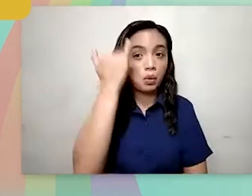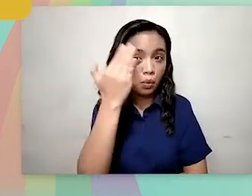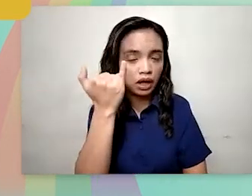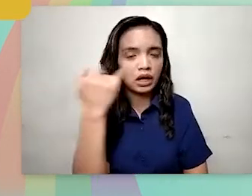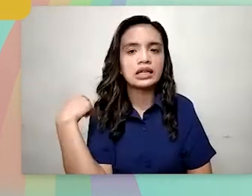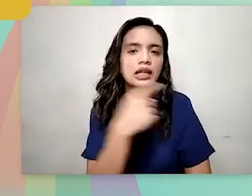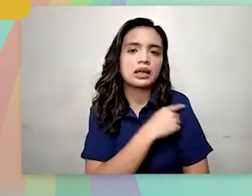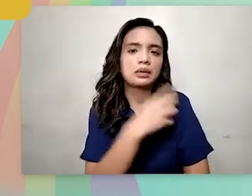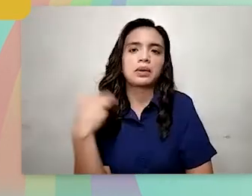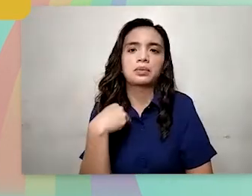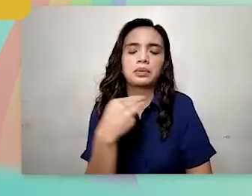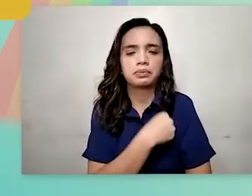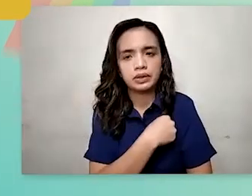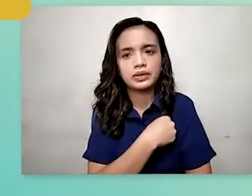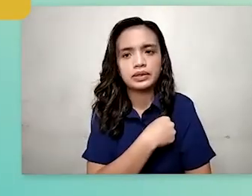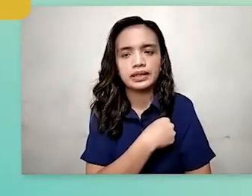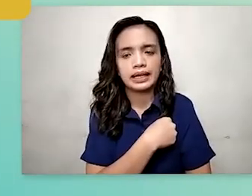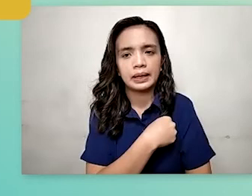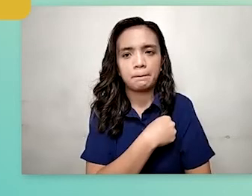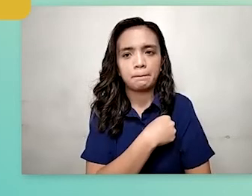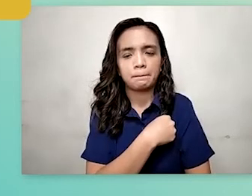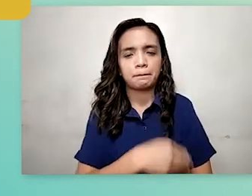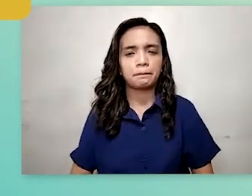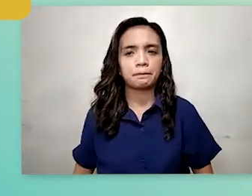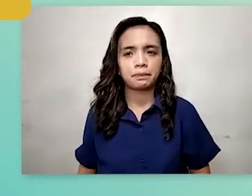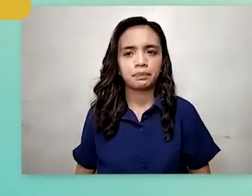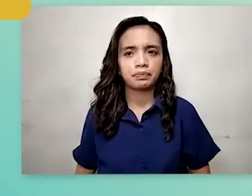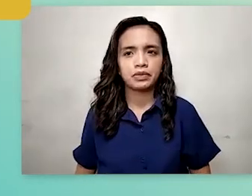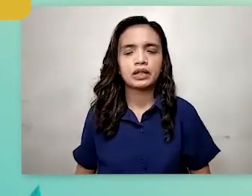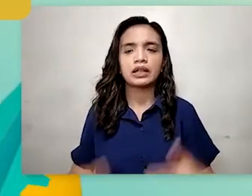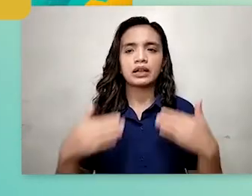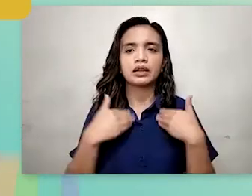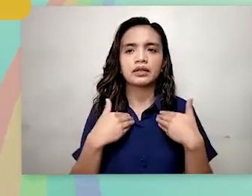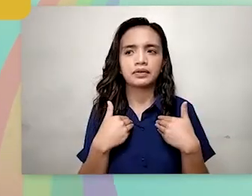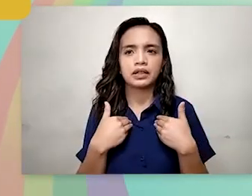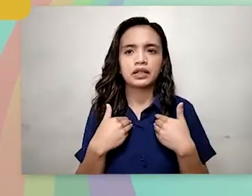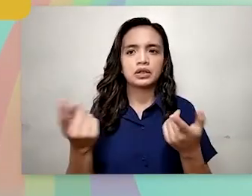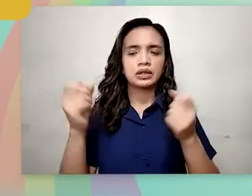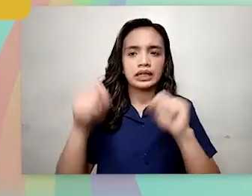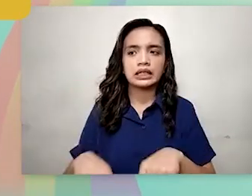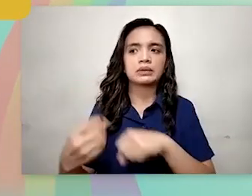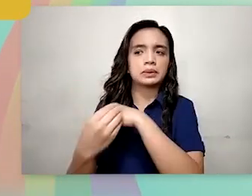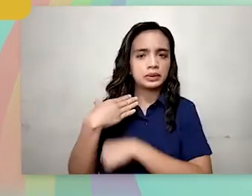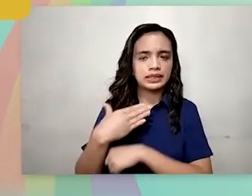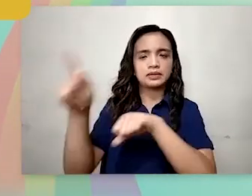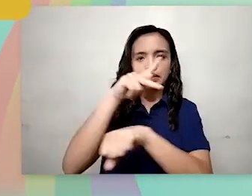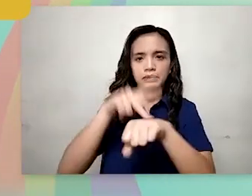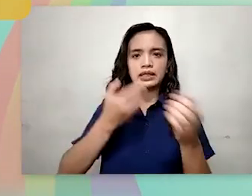and spirit, so that our members will also somehow get that vibe, no,